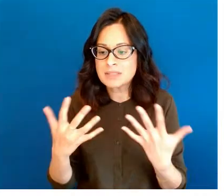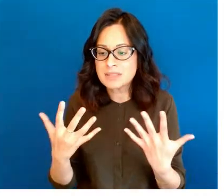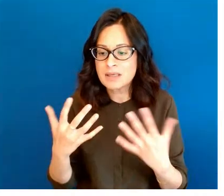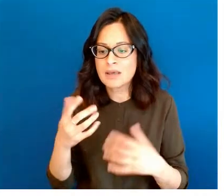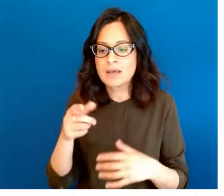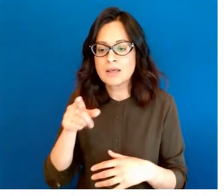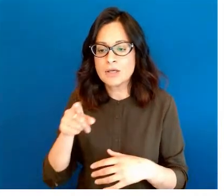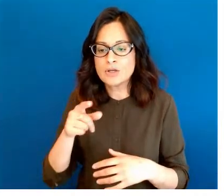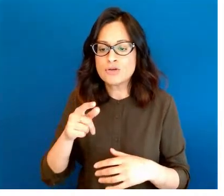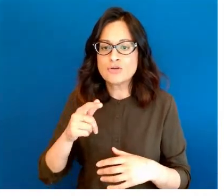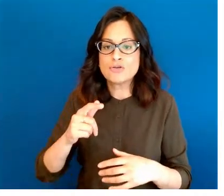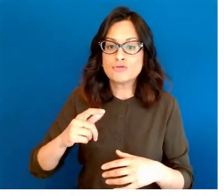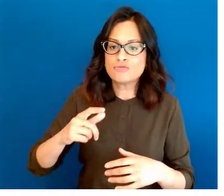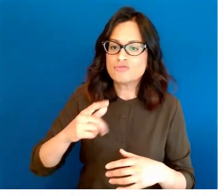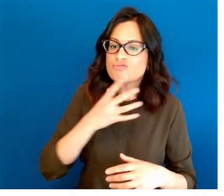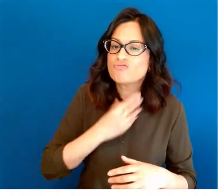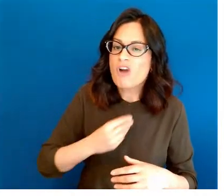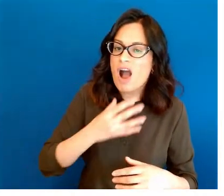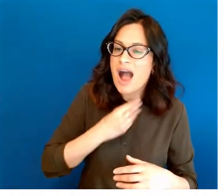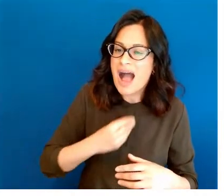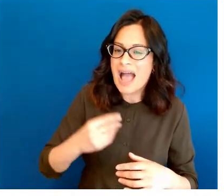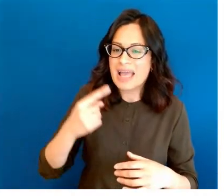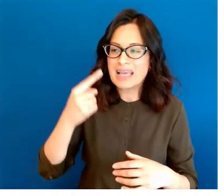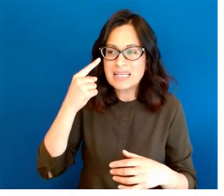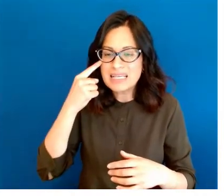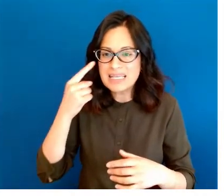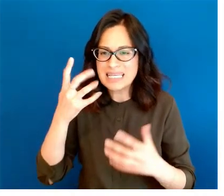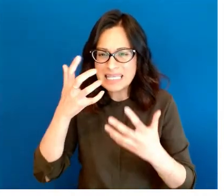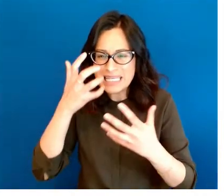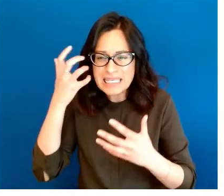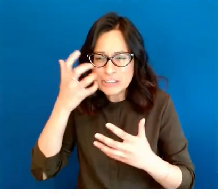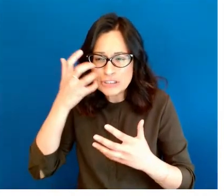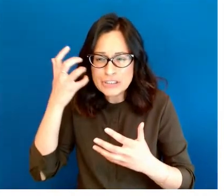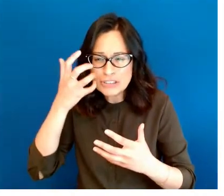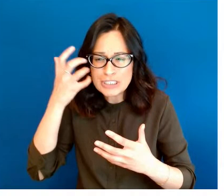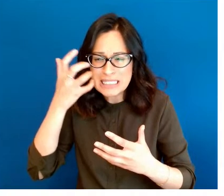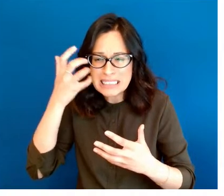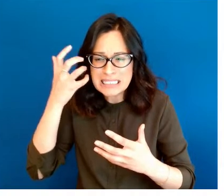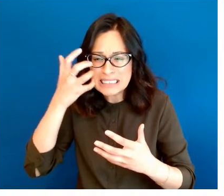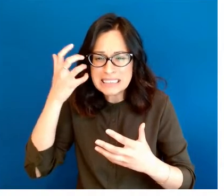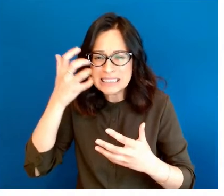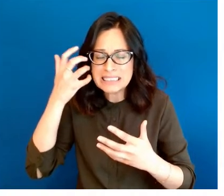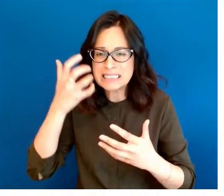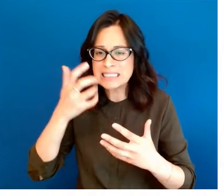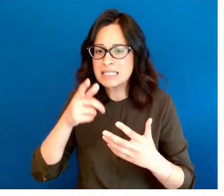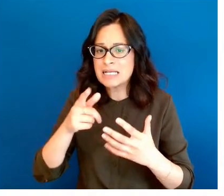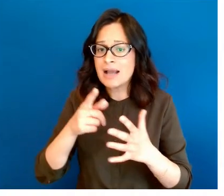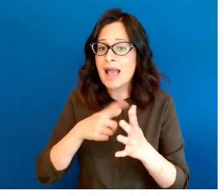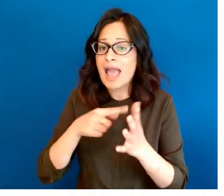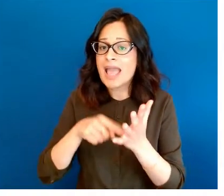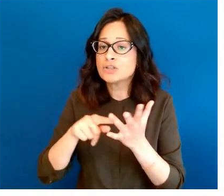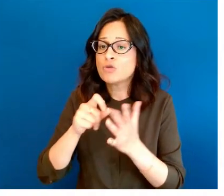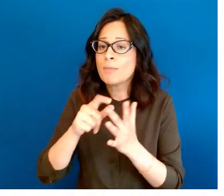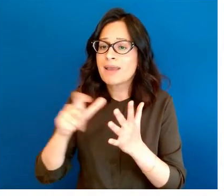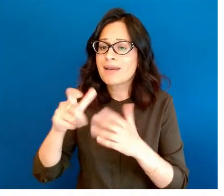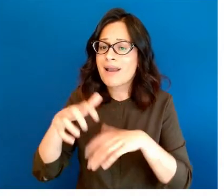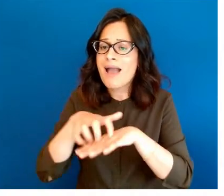dry, the eyes are dry and itchy. And we know that individuals with atopic eczema